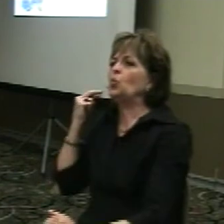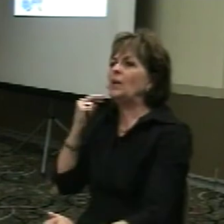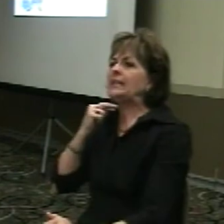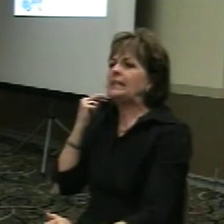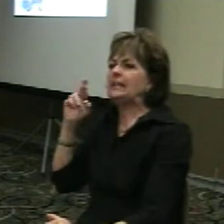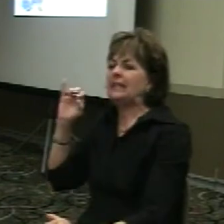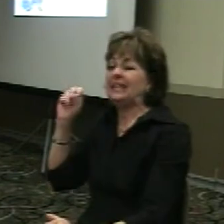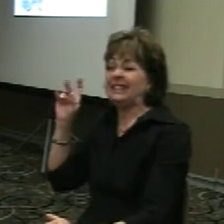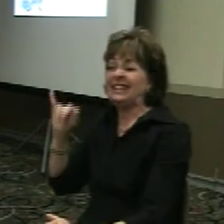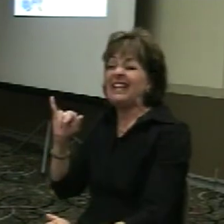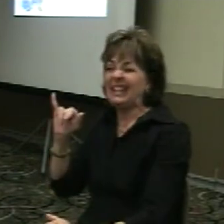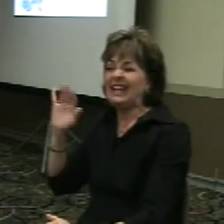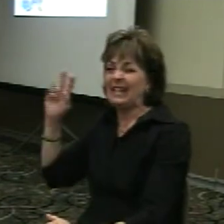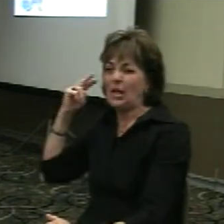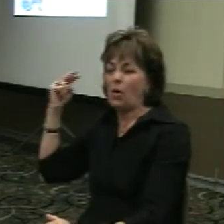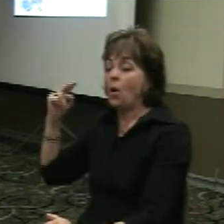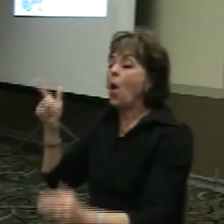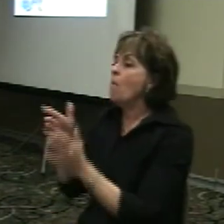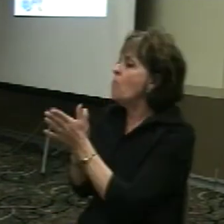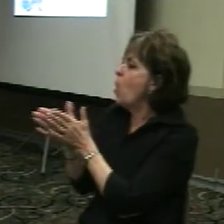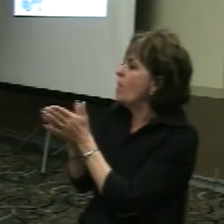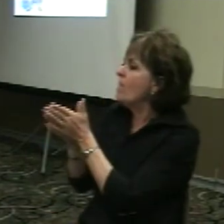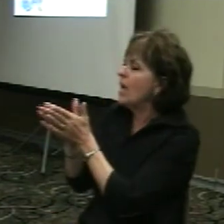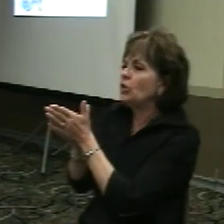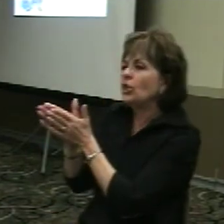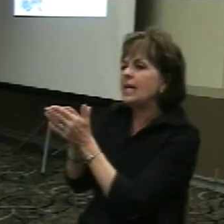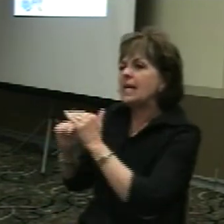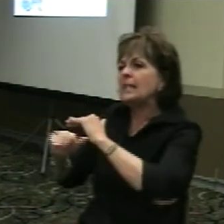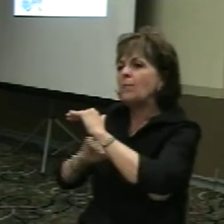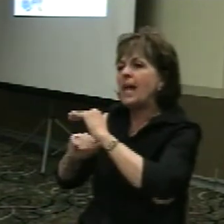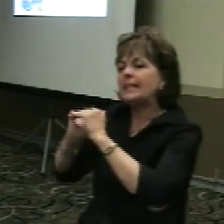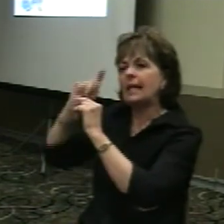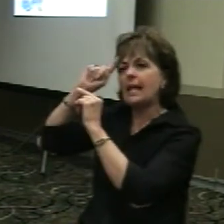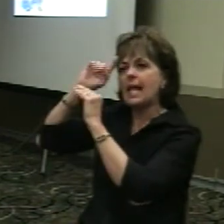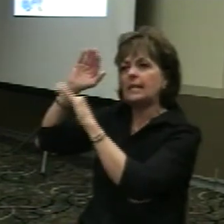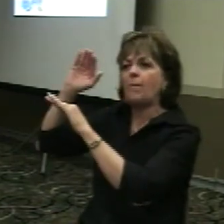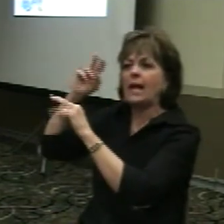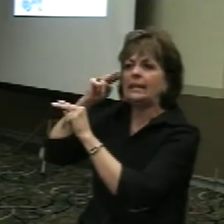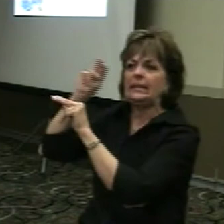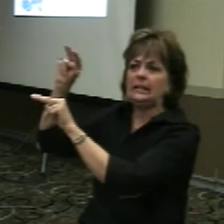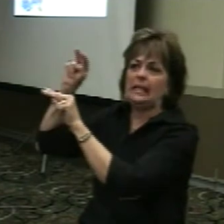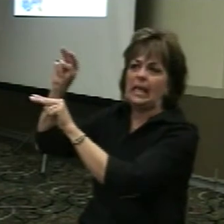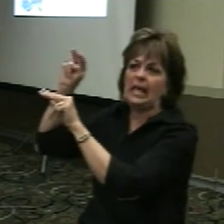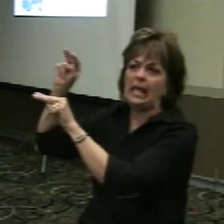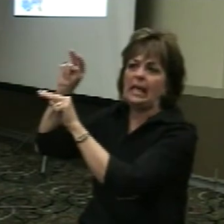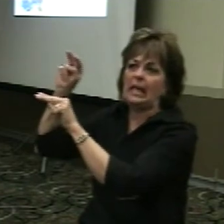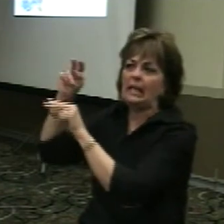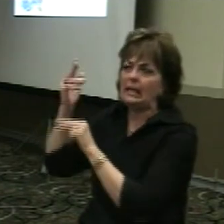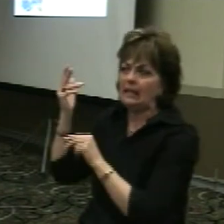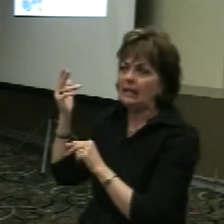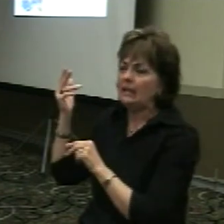Okay? Yeah, if you think about motivation is basically the expectancy, all